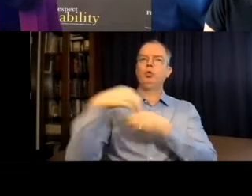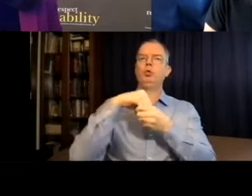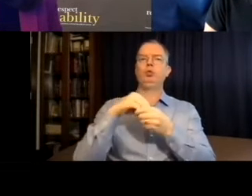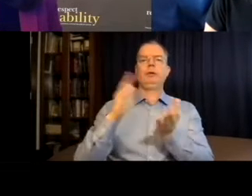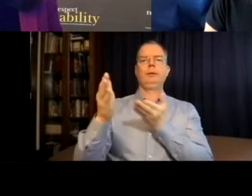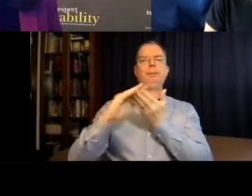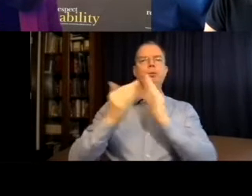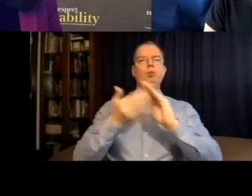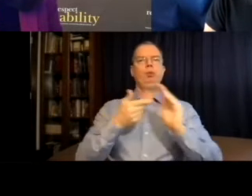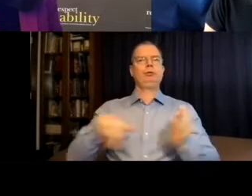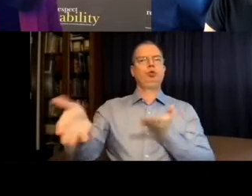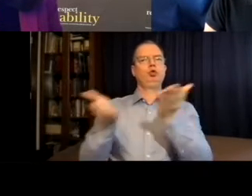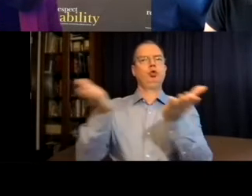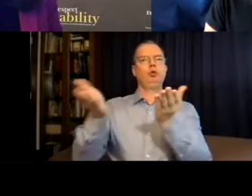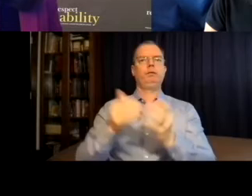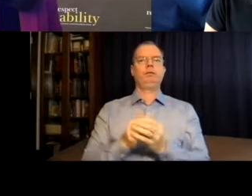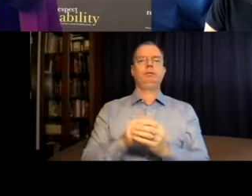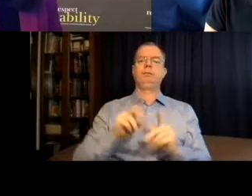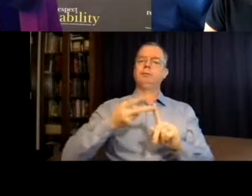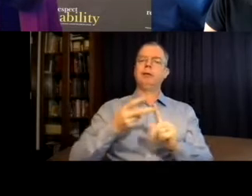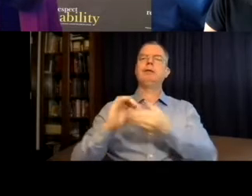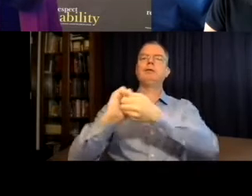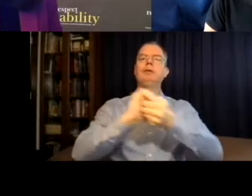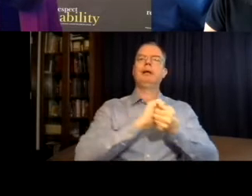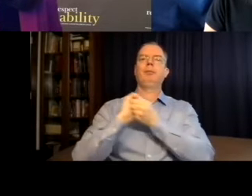fully including the community we serve.